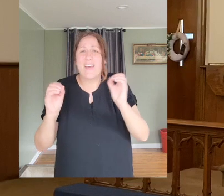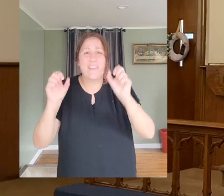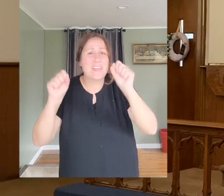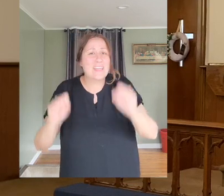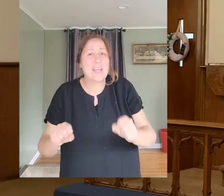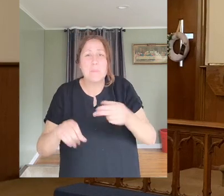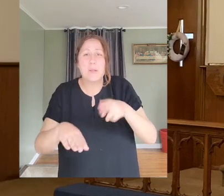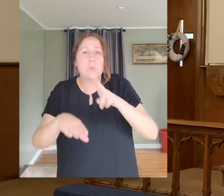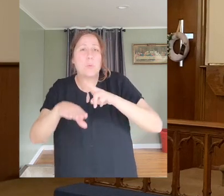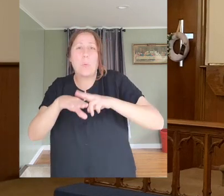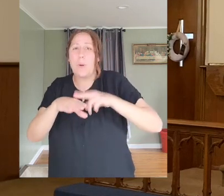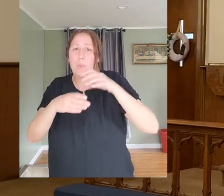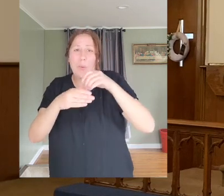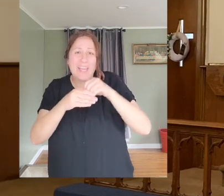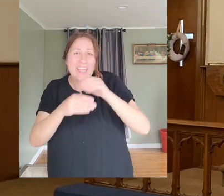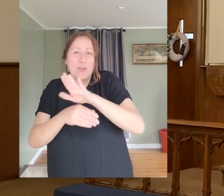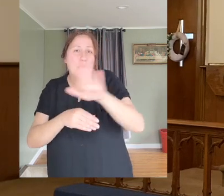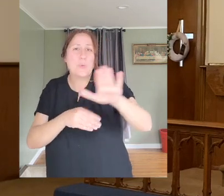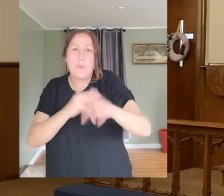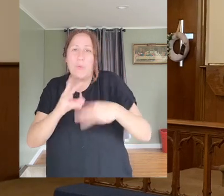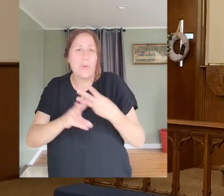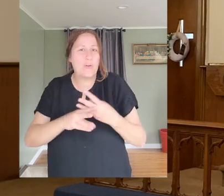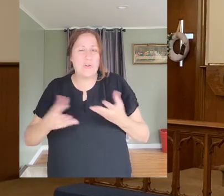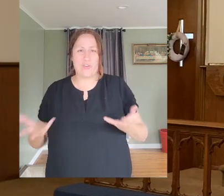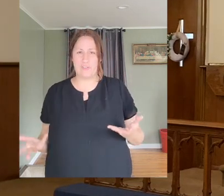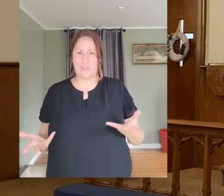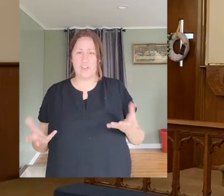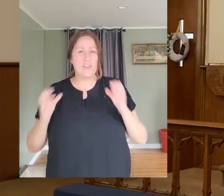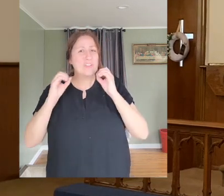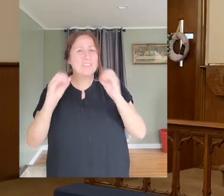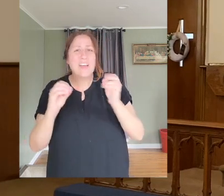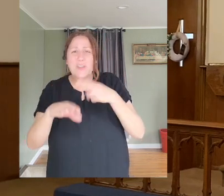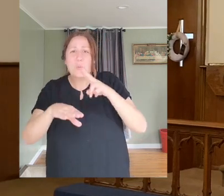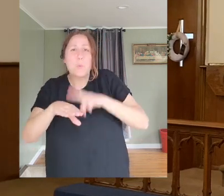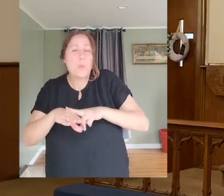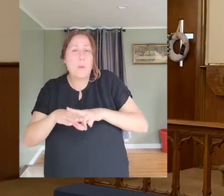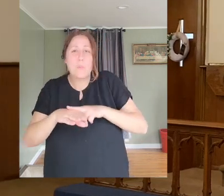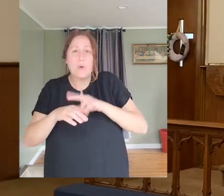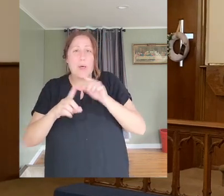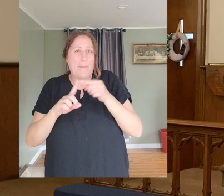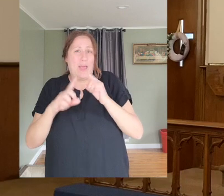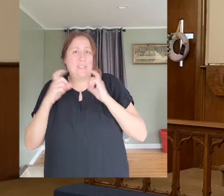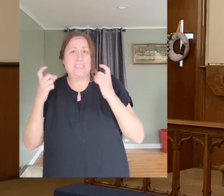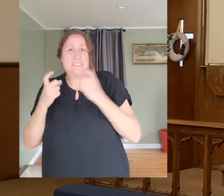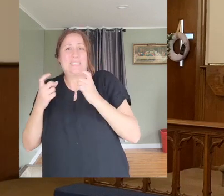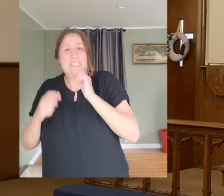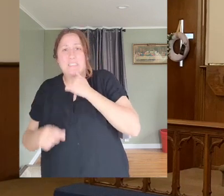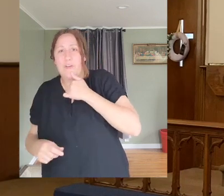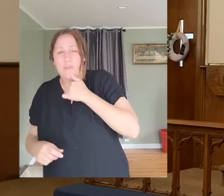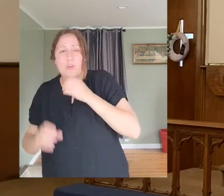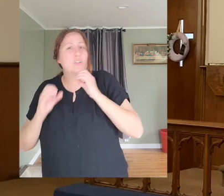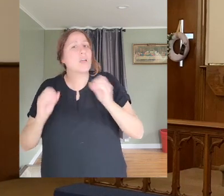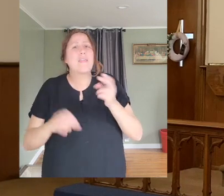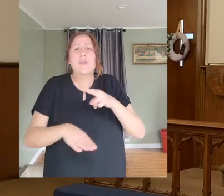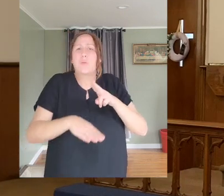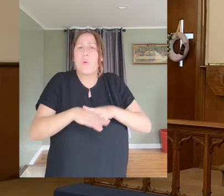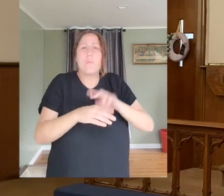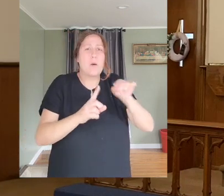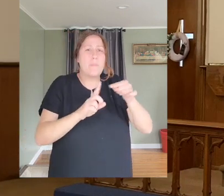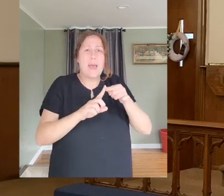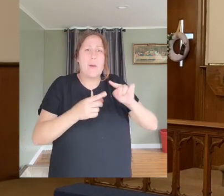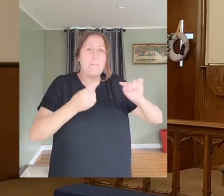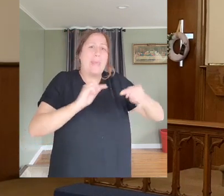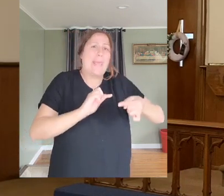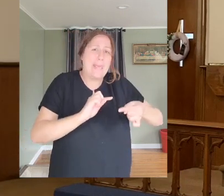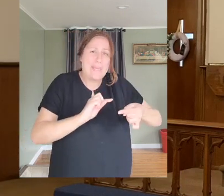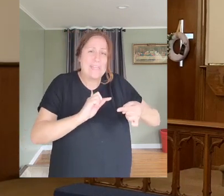world. There's nothing normal about sin and suffering. There's nothing normal about all the pain and hurt happening